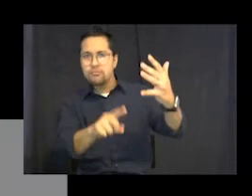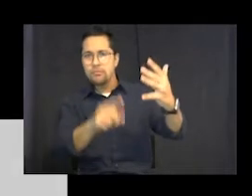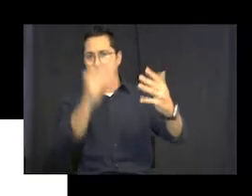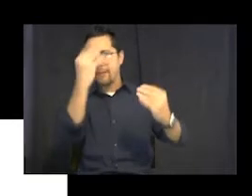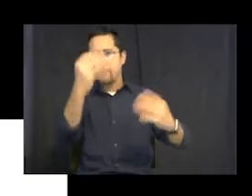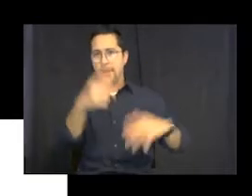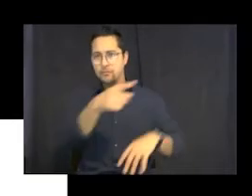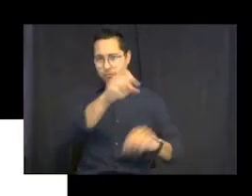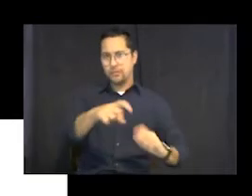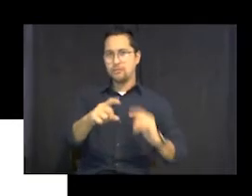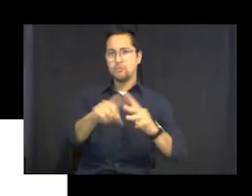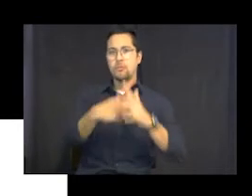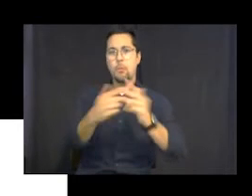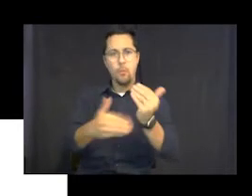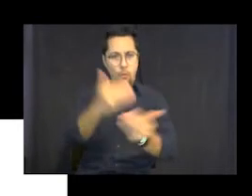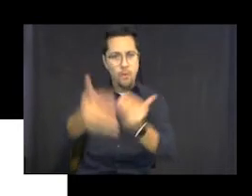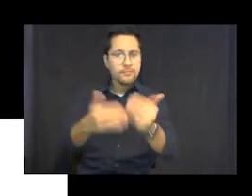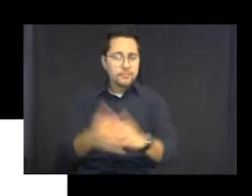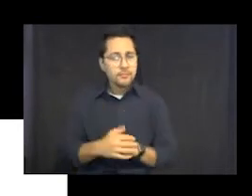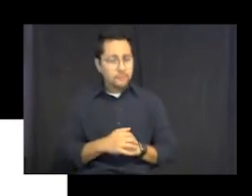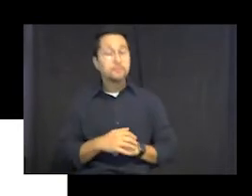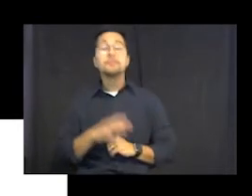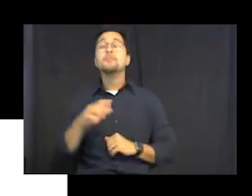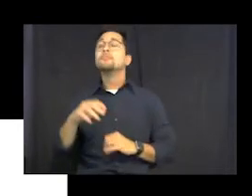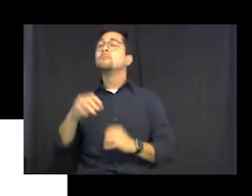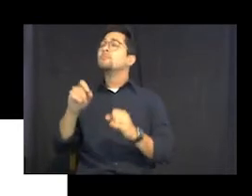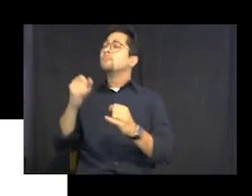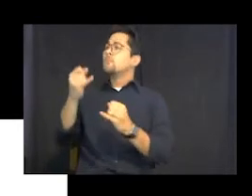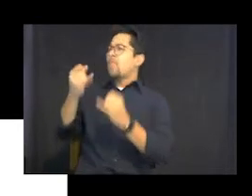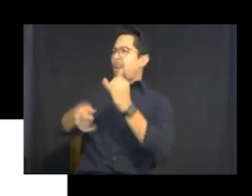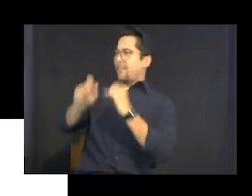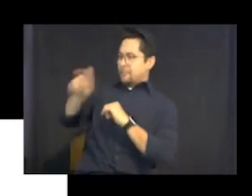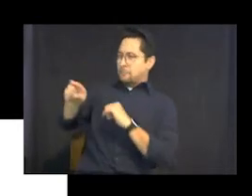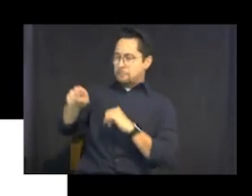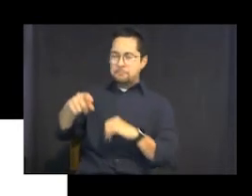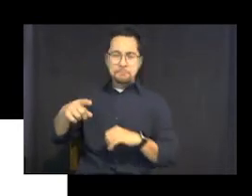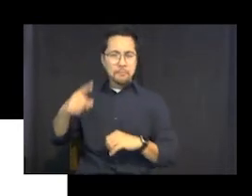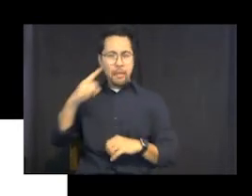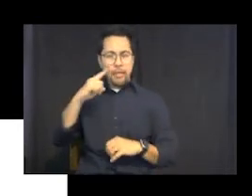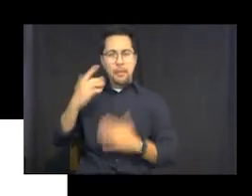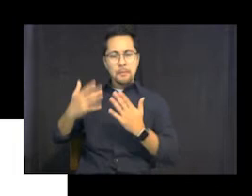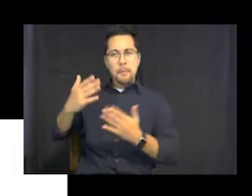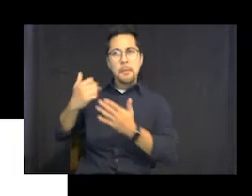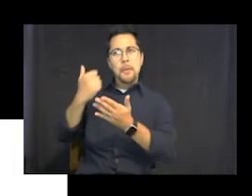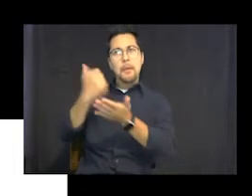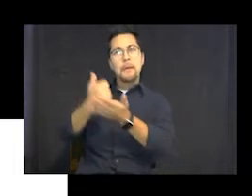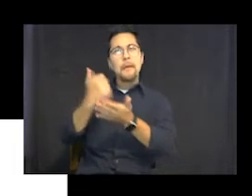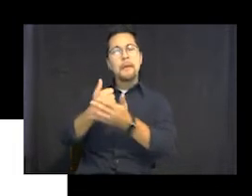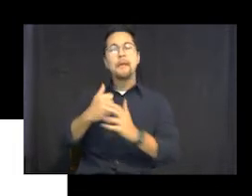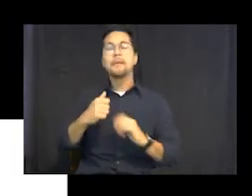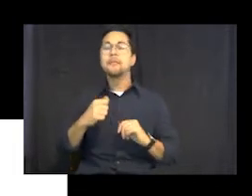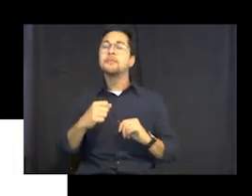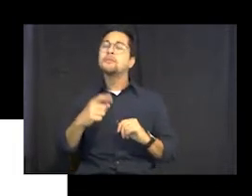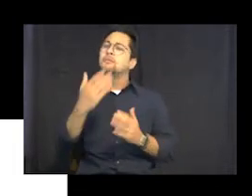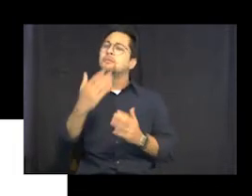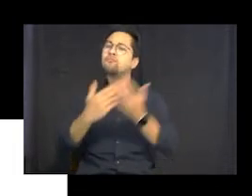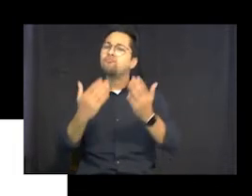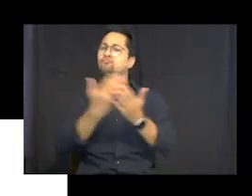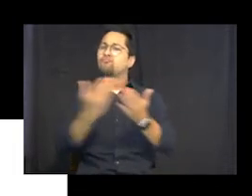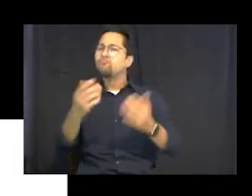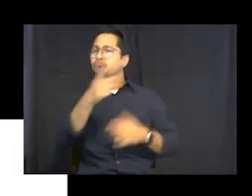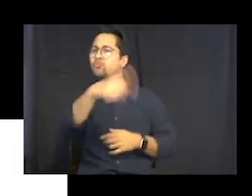filed also. And one last question I think would be helpful. What are some of the things that you